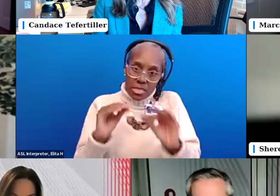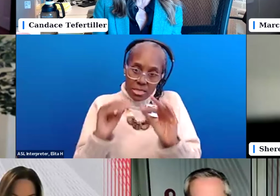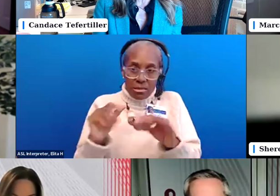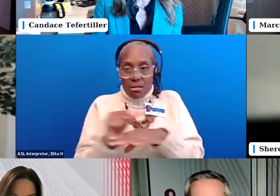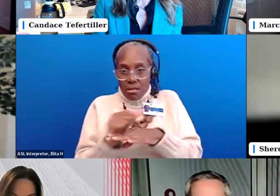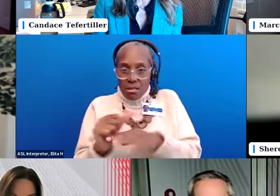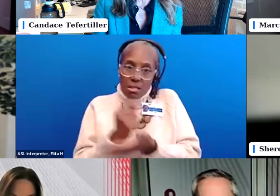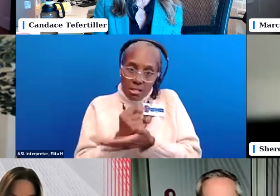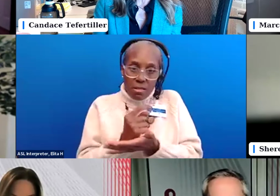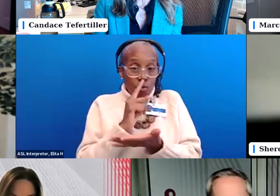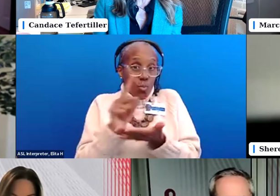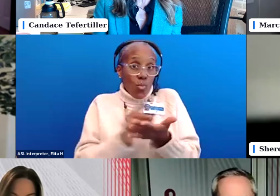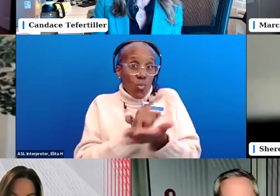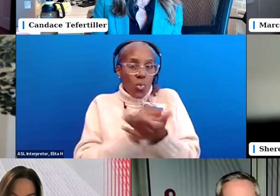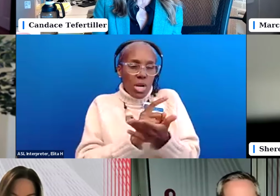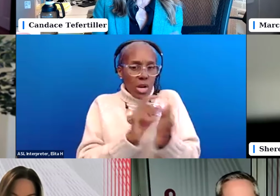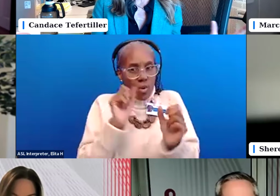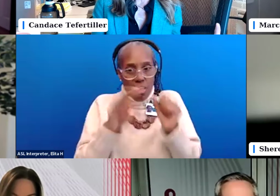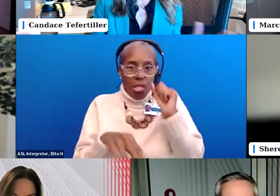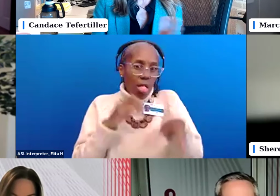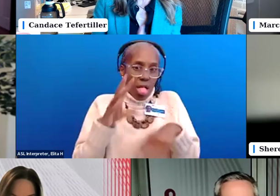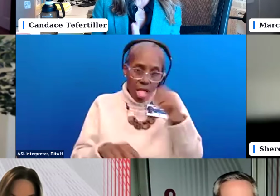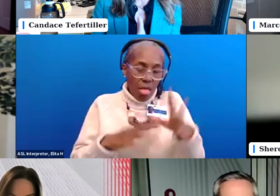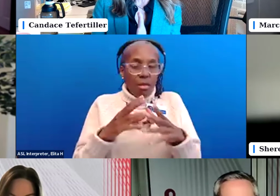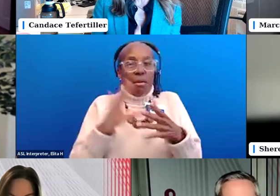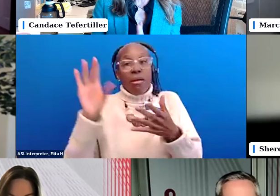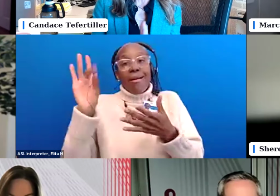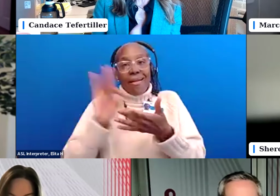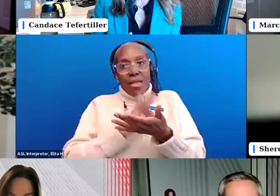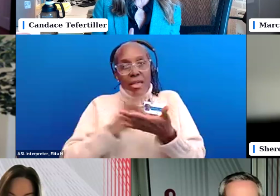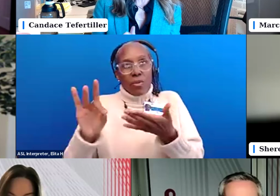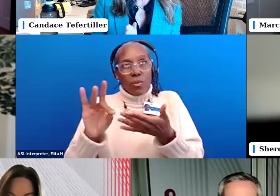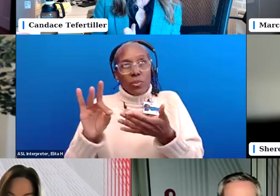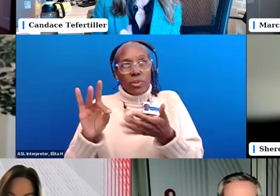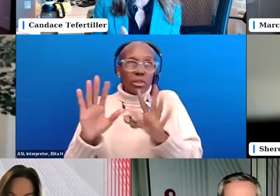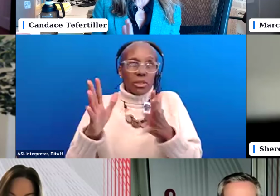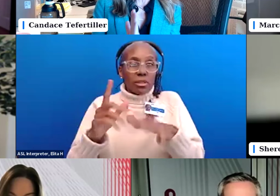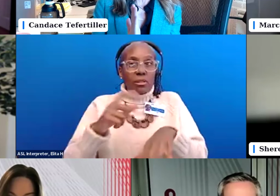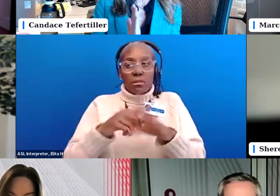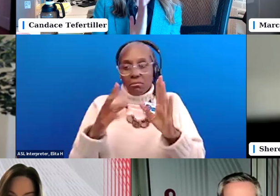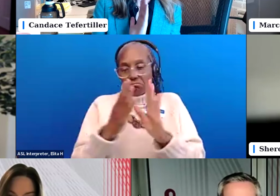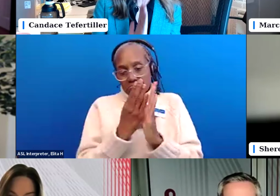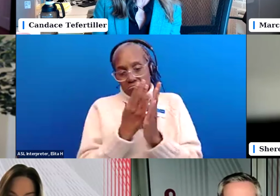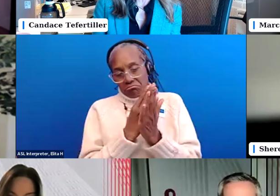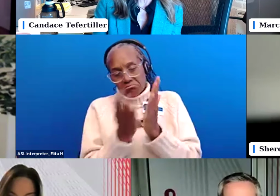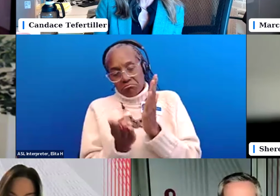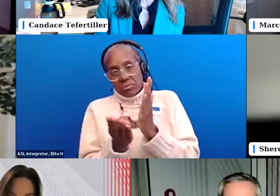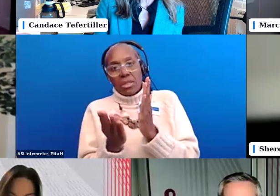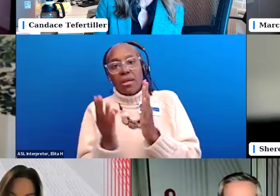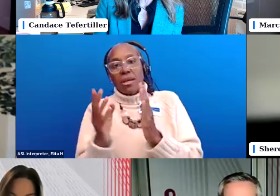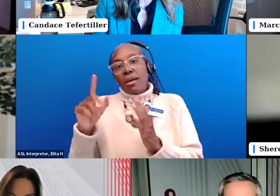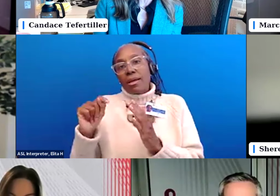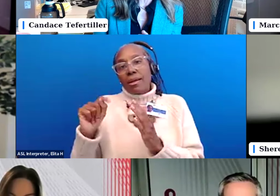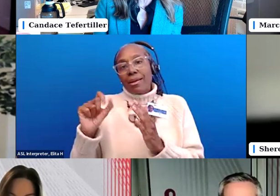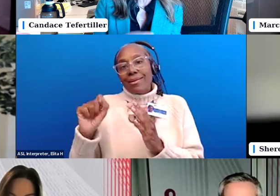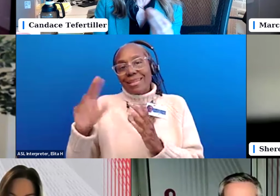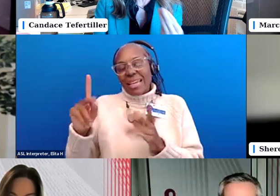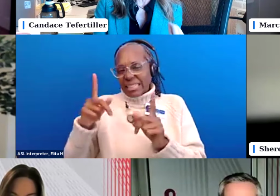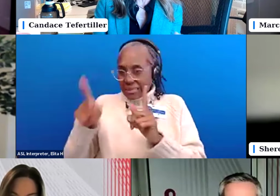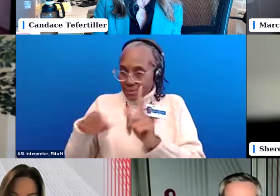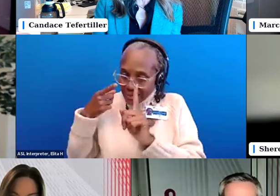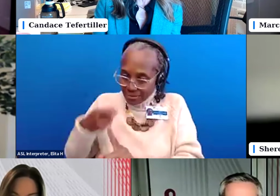the hour of therapy time that we could. We had 8 weeks, an 8-week period in which they were receiving task-specific training alone.